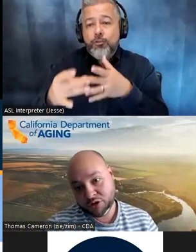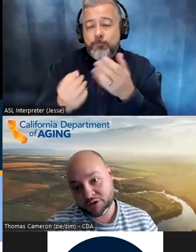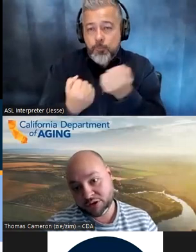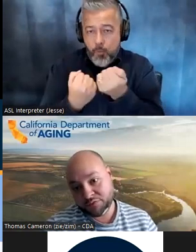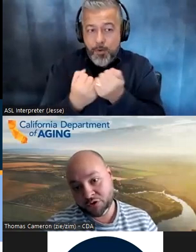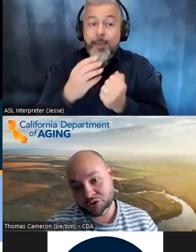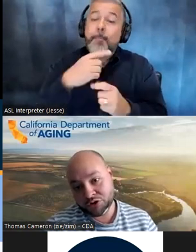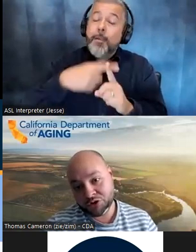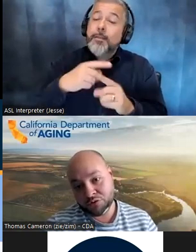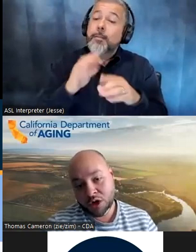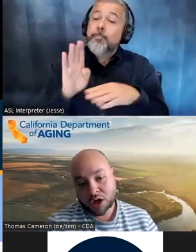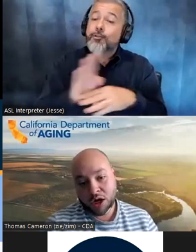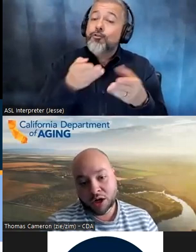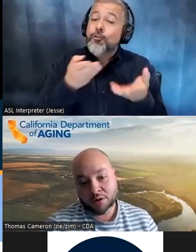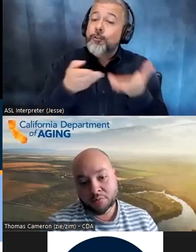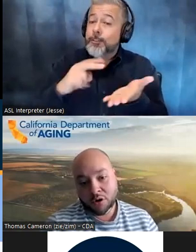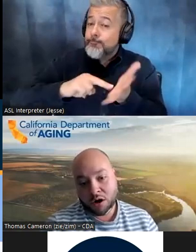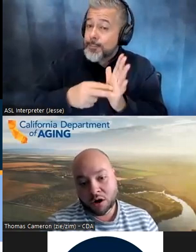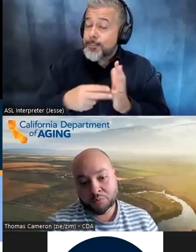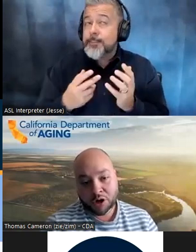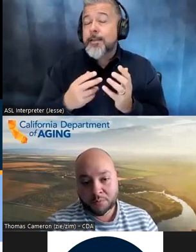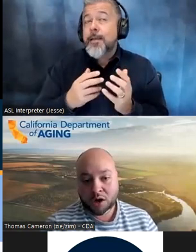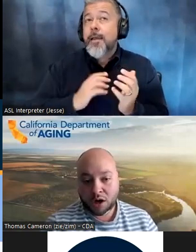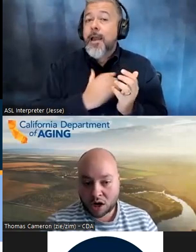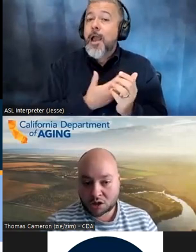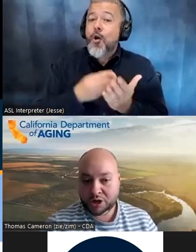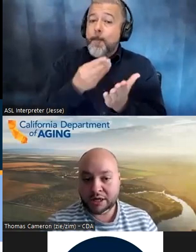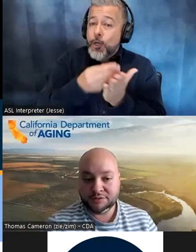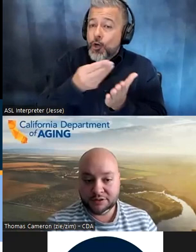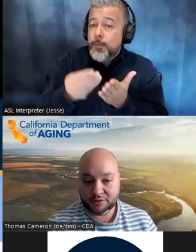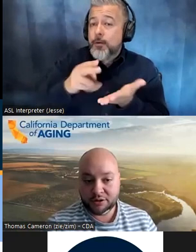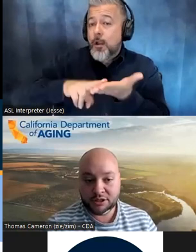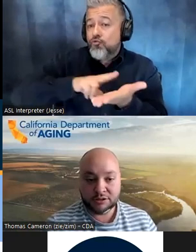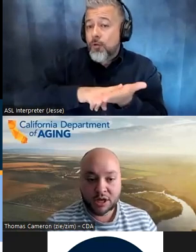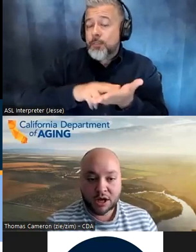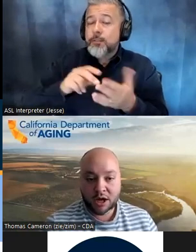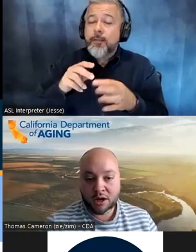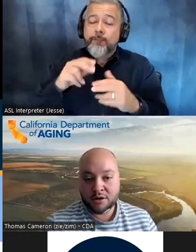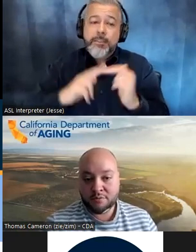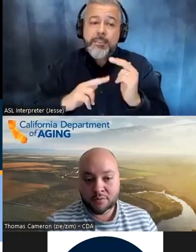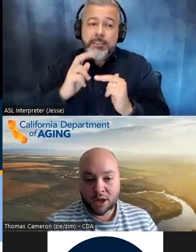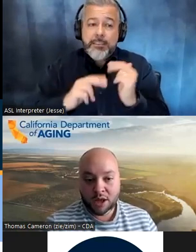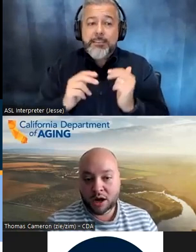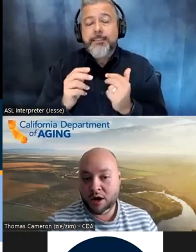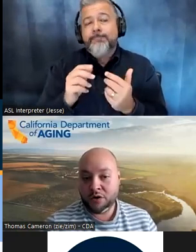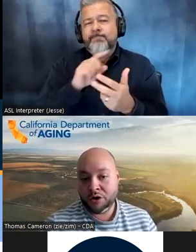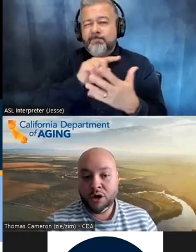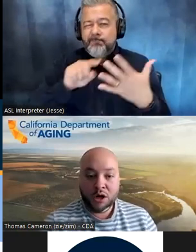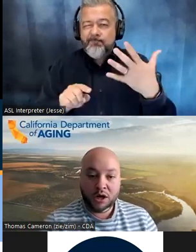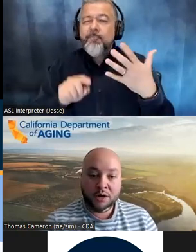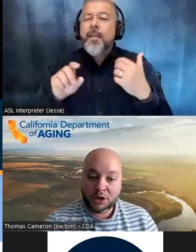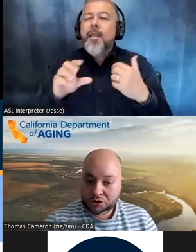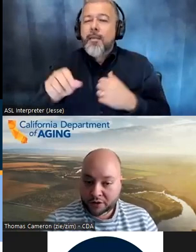business services refers to our procurement, contracts, facilities, and